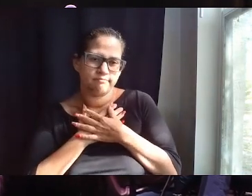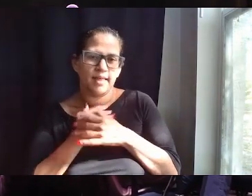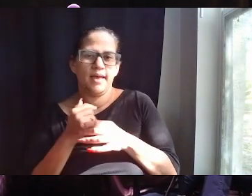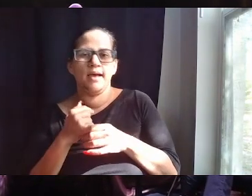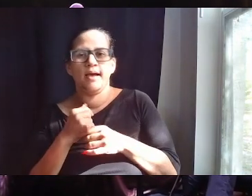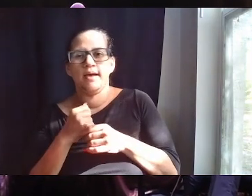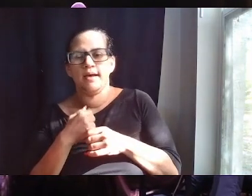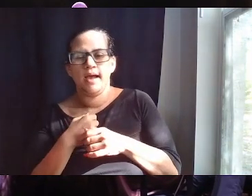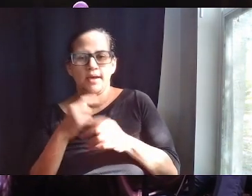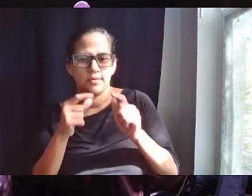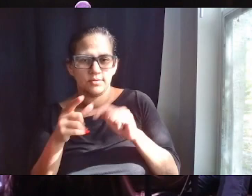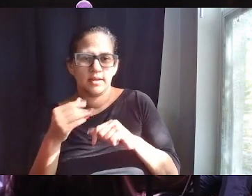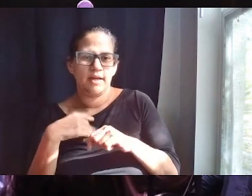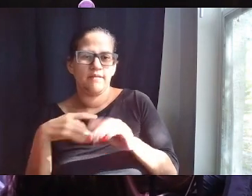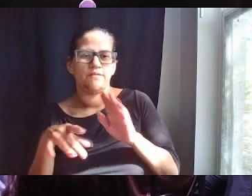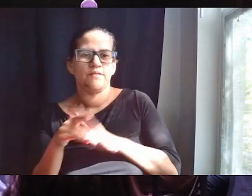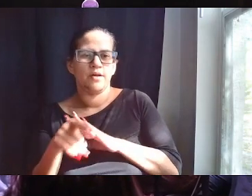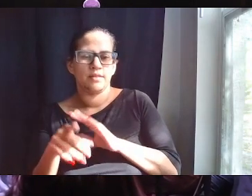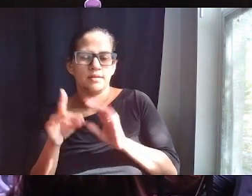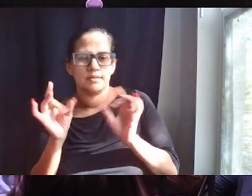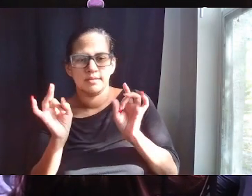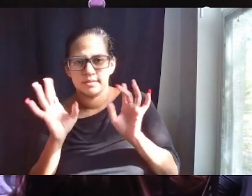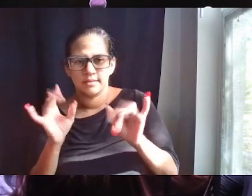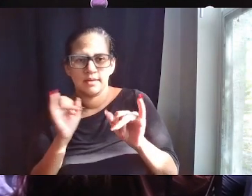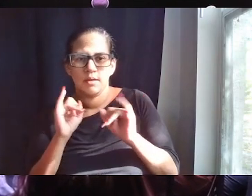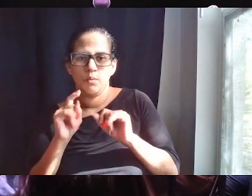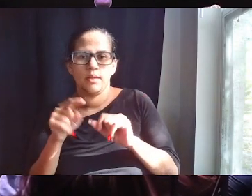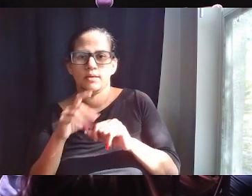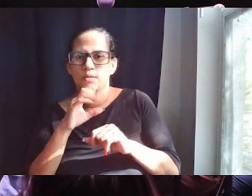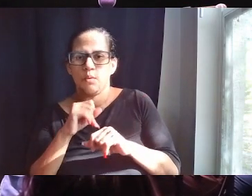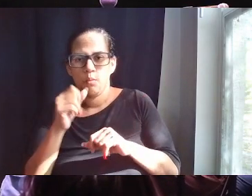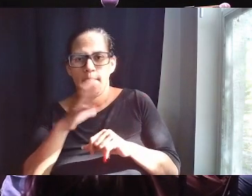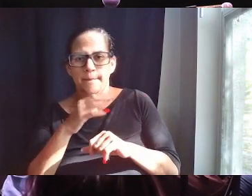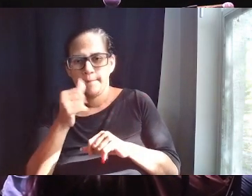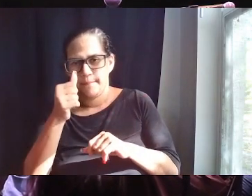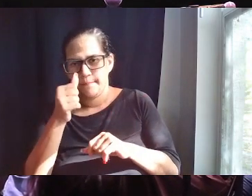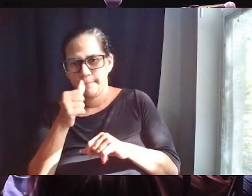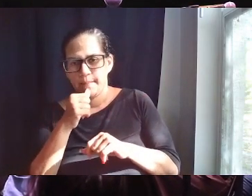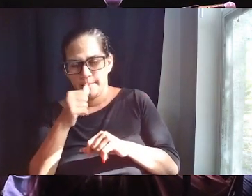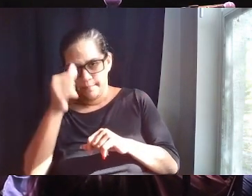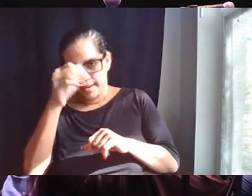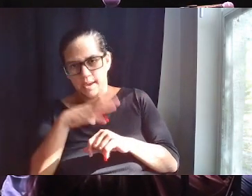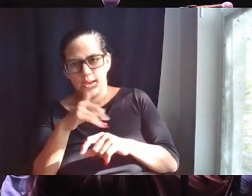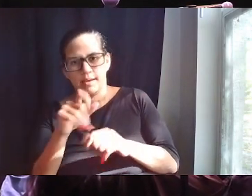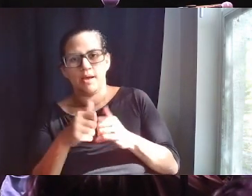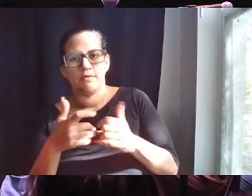found this insane interview where this old white man asked you and Melinda how you feel about Ricky Ricardo.